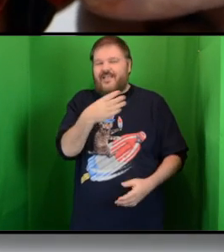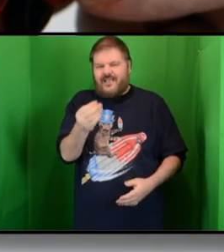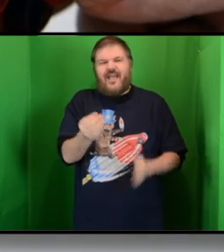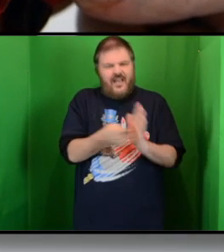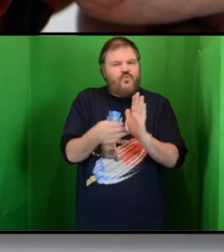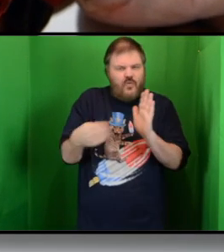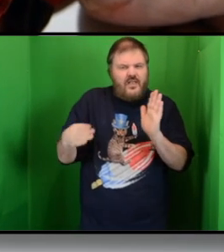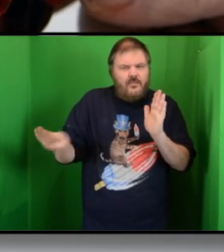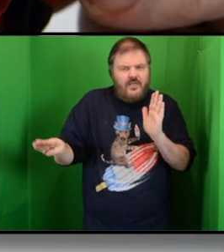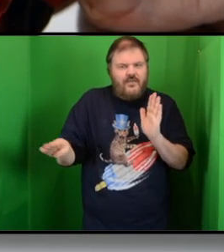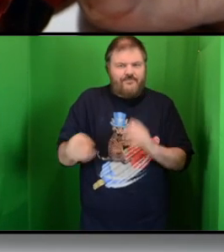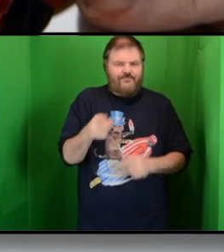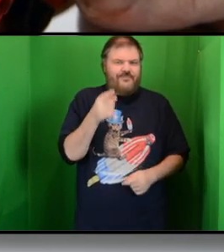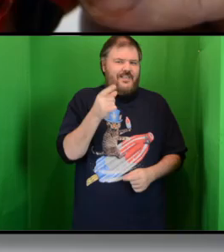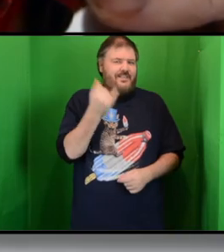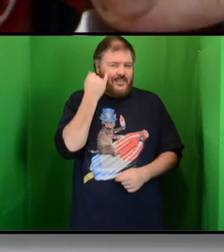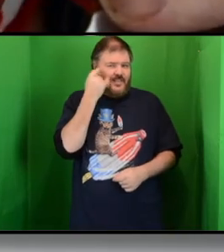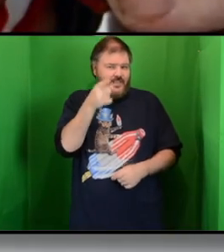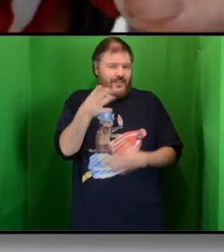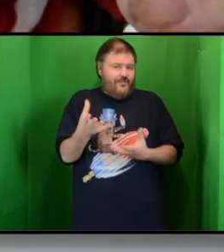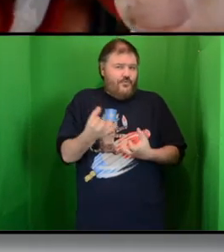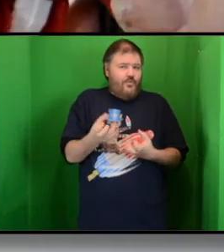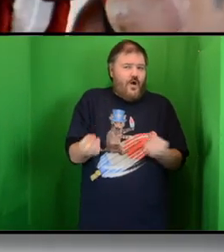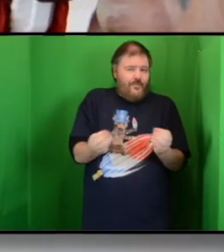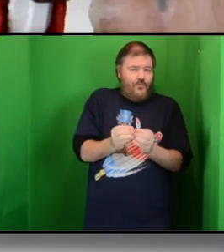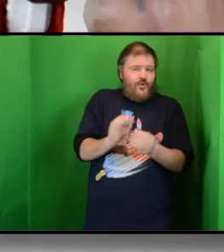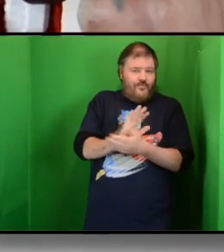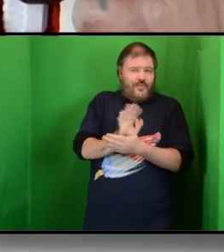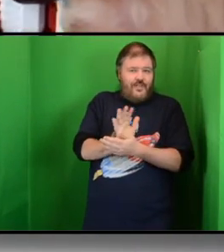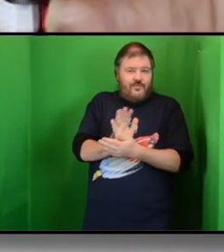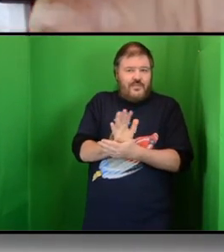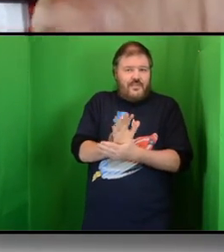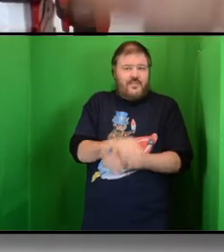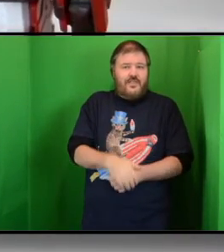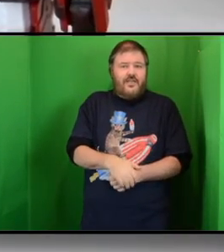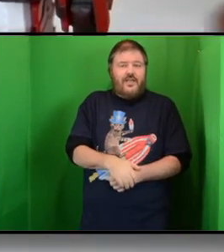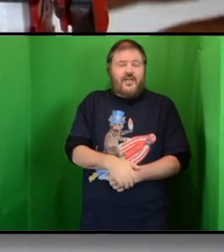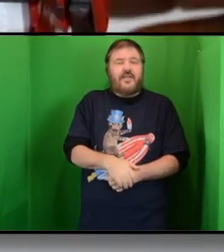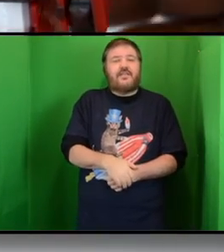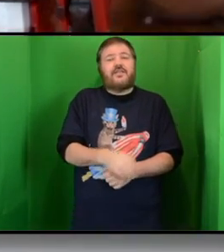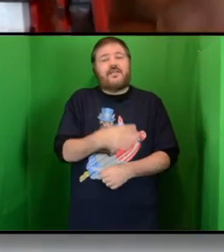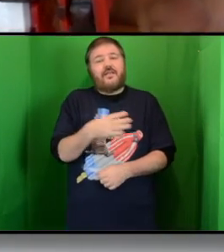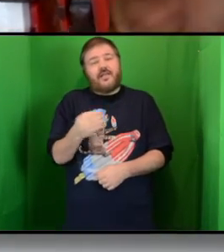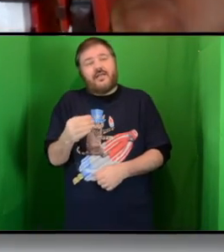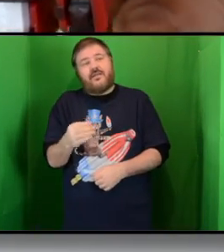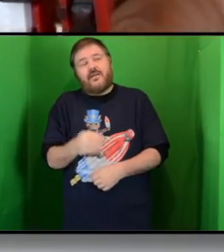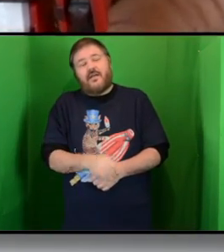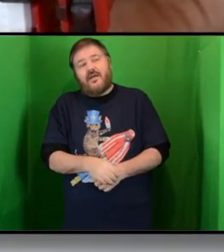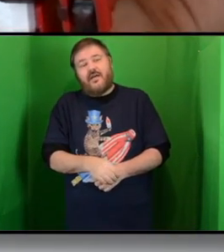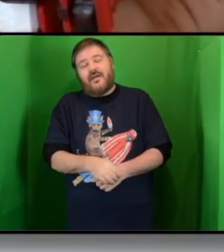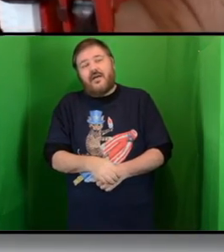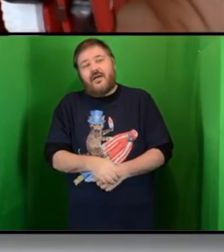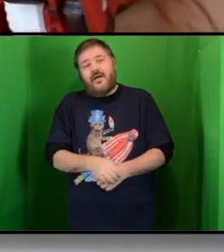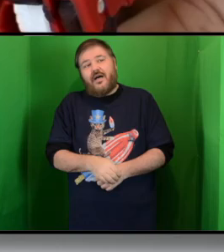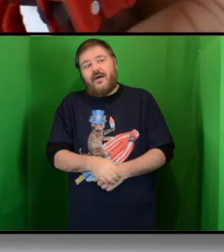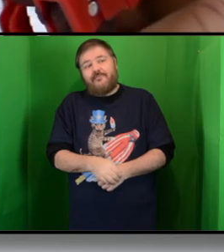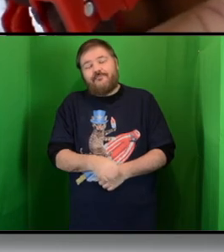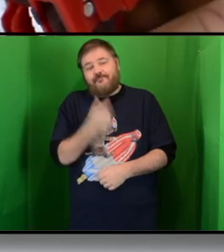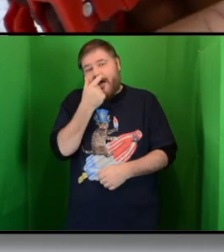real nice insect bot. He really does have a lot of characteristics to